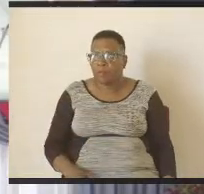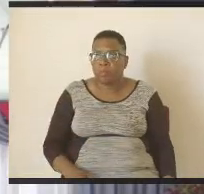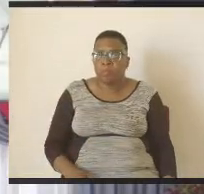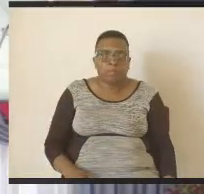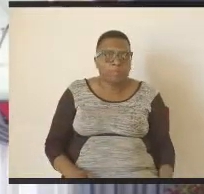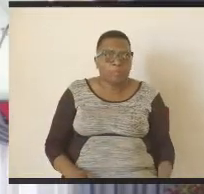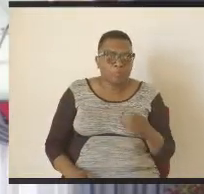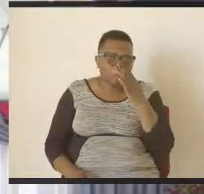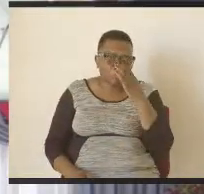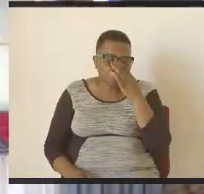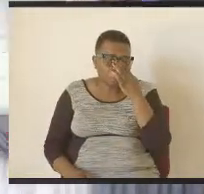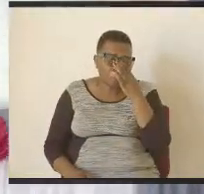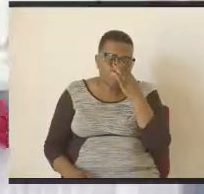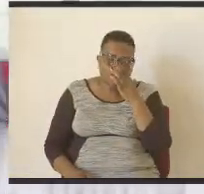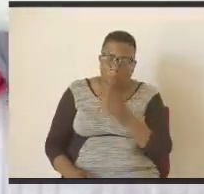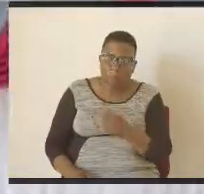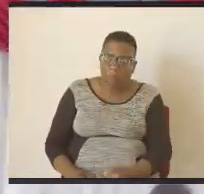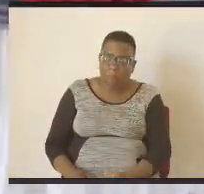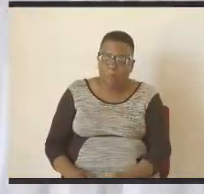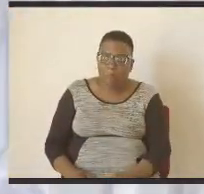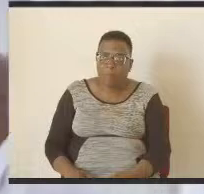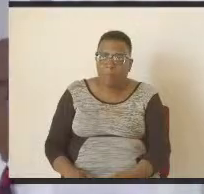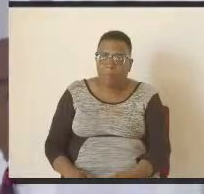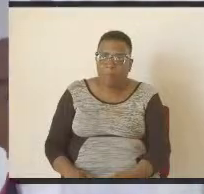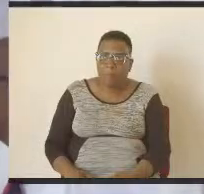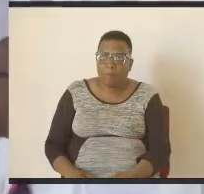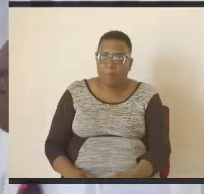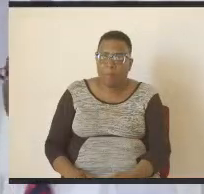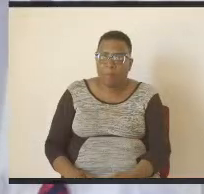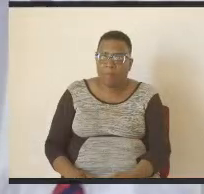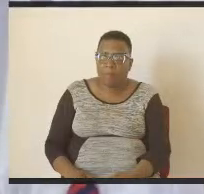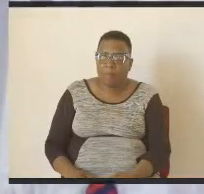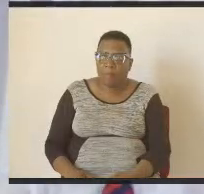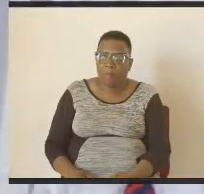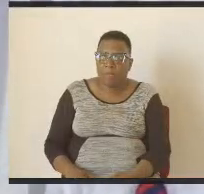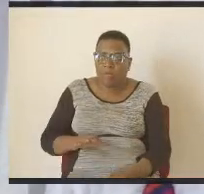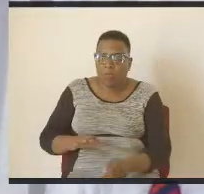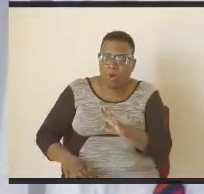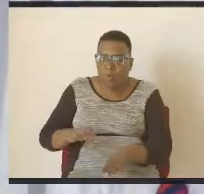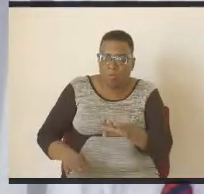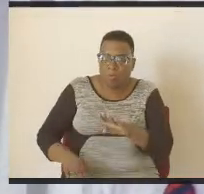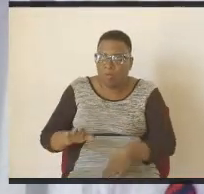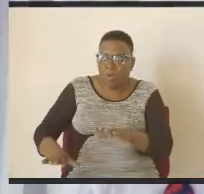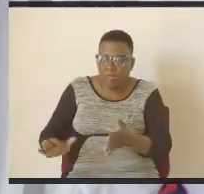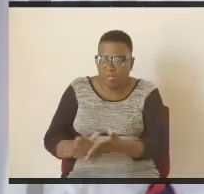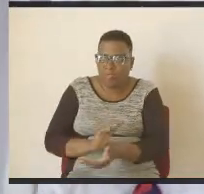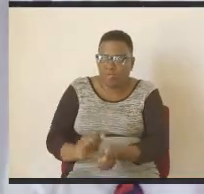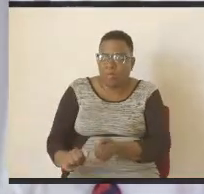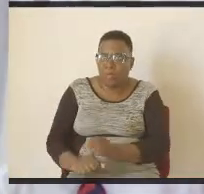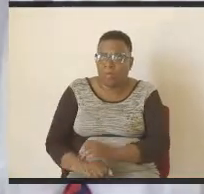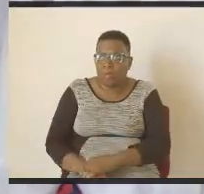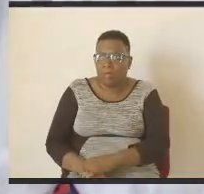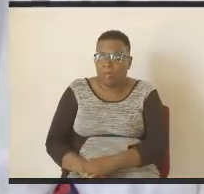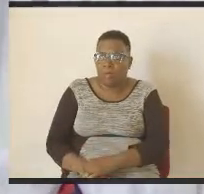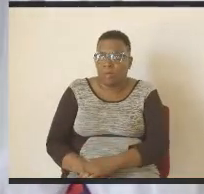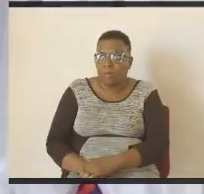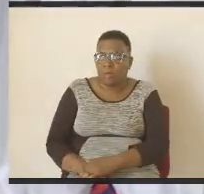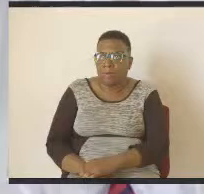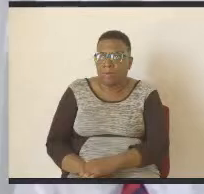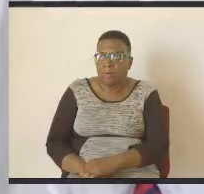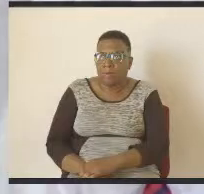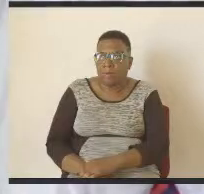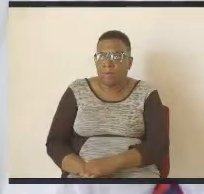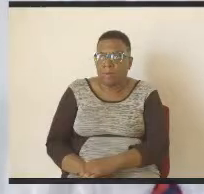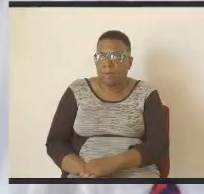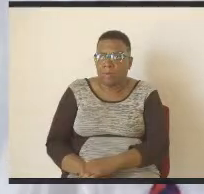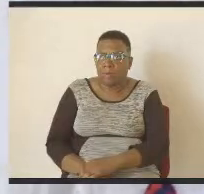and he was guiltless, and yet he went. Hallelujah. The Bible tells us that in the garden he prayed until his blood became, until